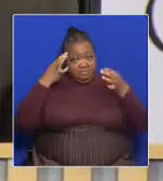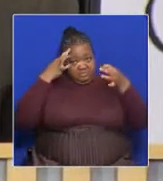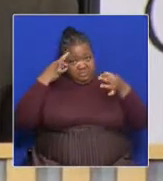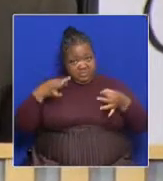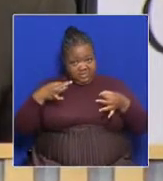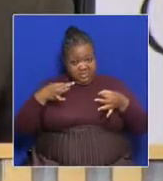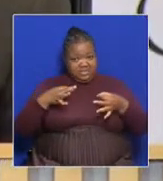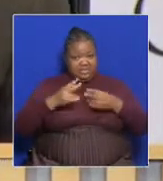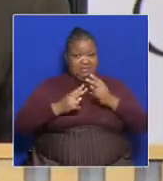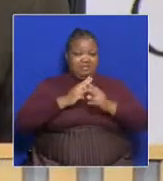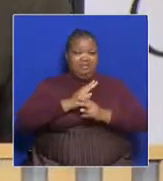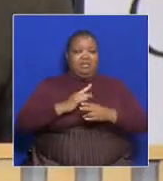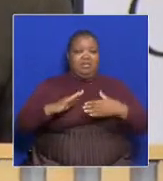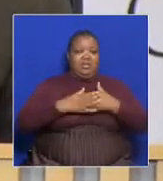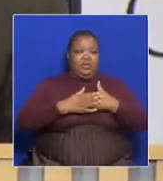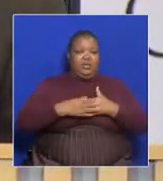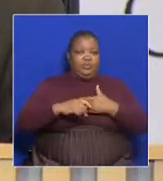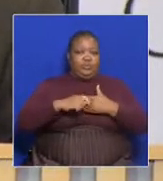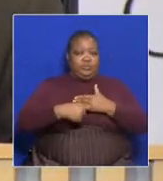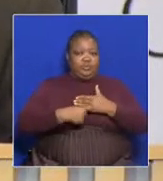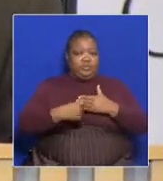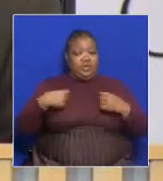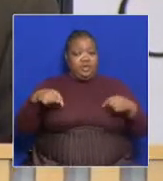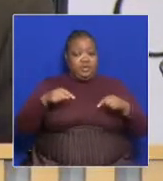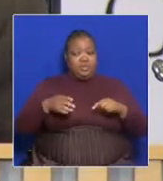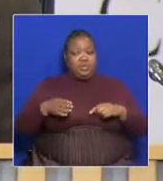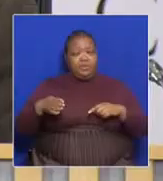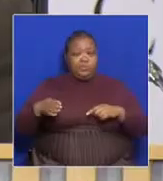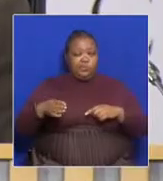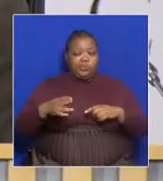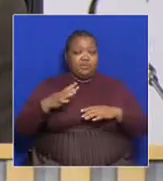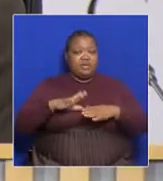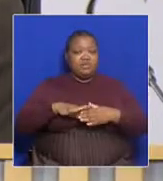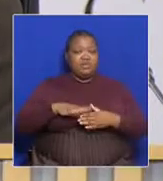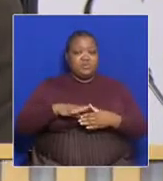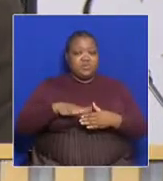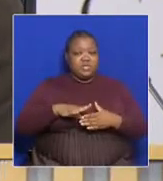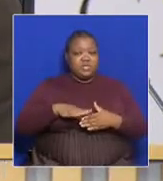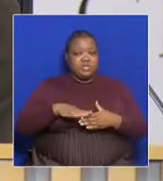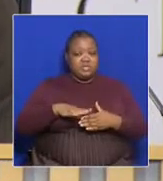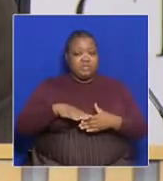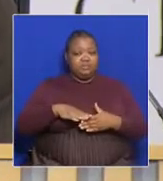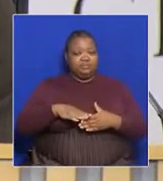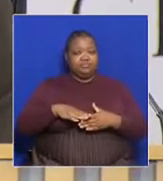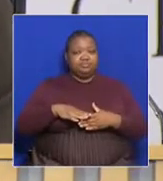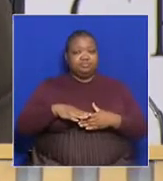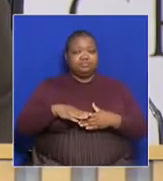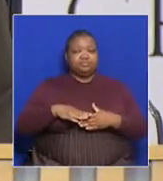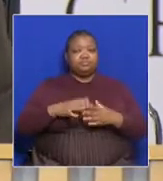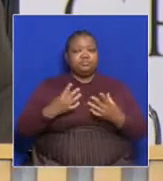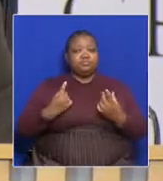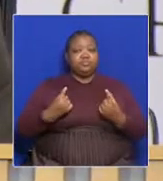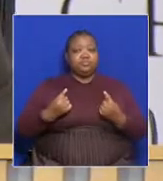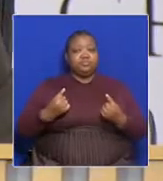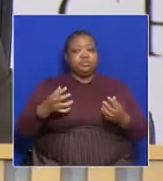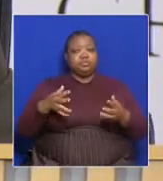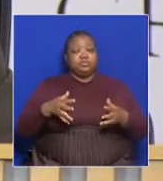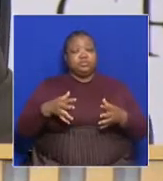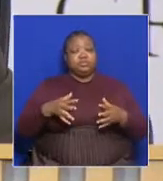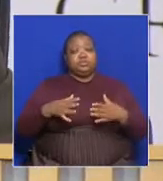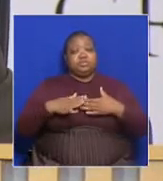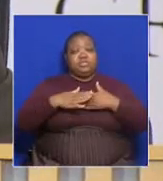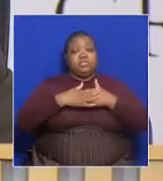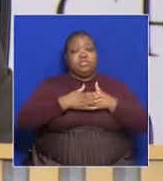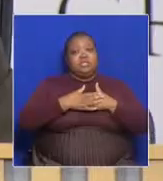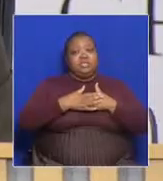our presence, and I think the reason this was done this way, the seal belonged to the warehouse staff